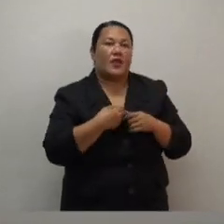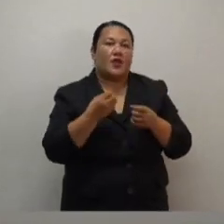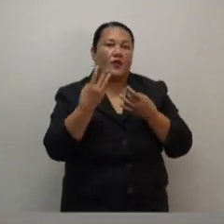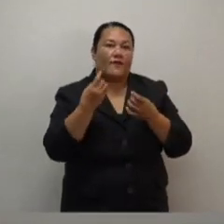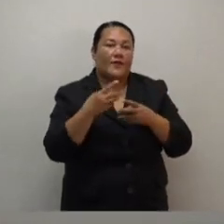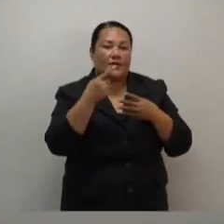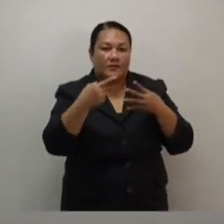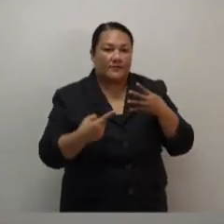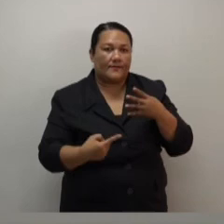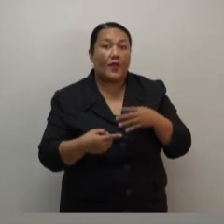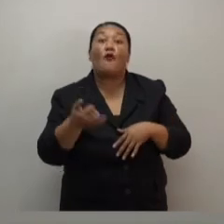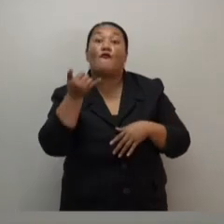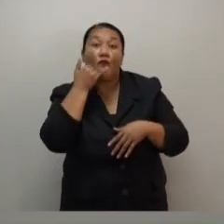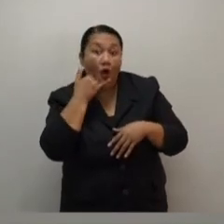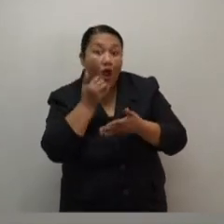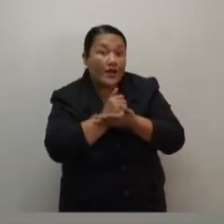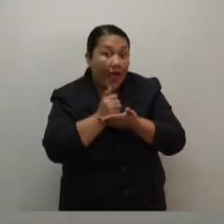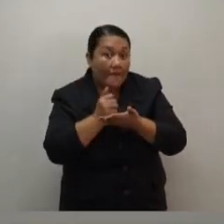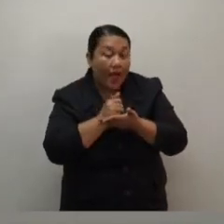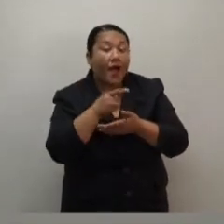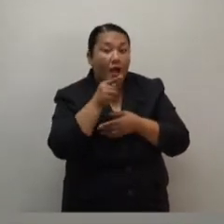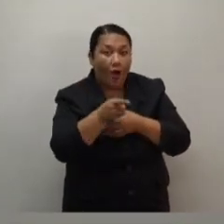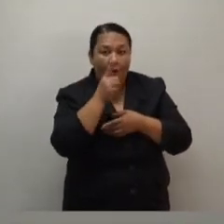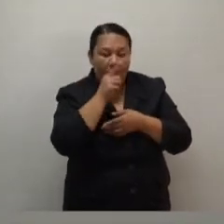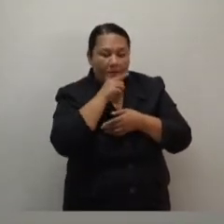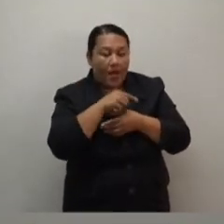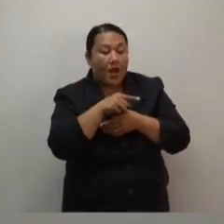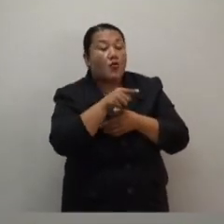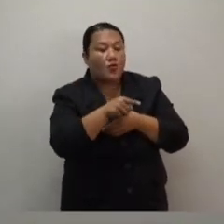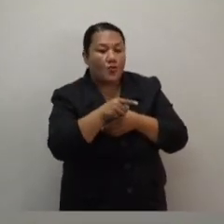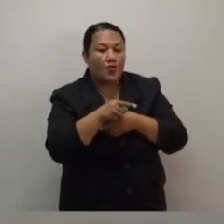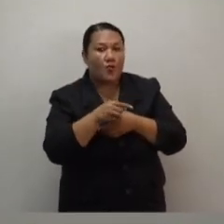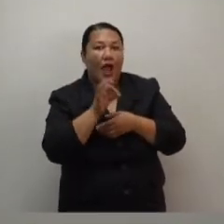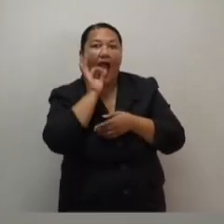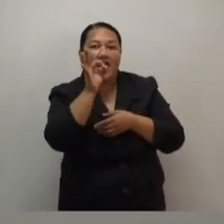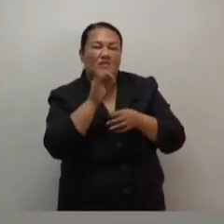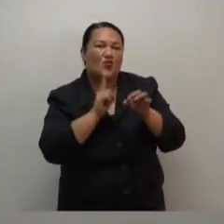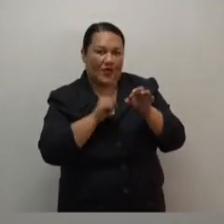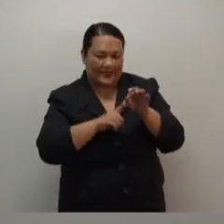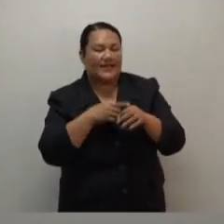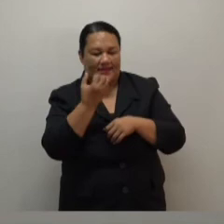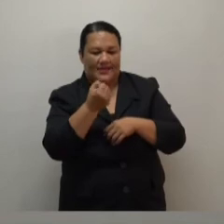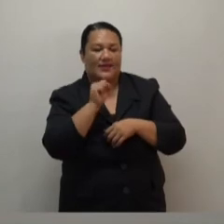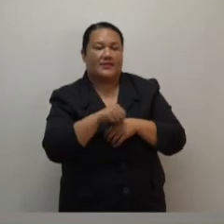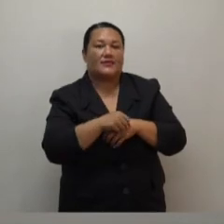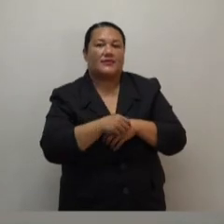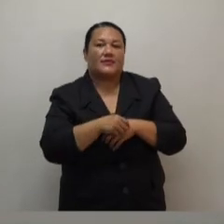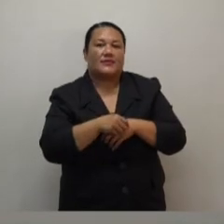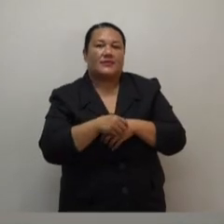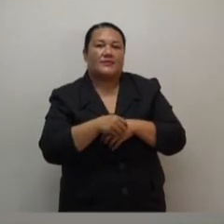also putting up phone numbers of people that you can ask any questions of in respect of that